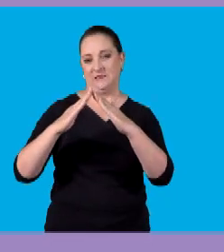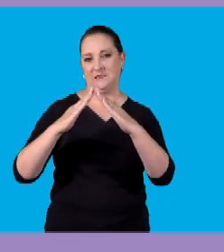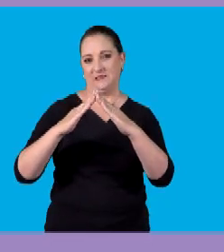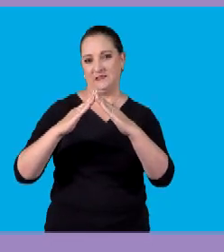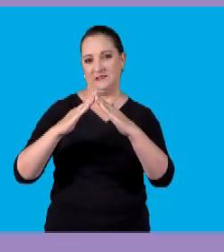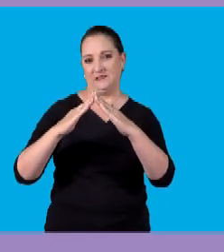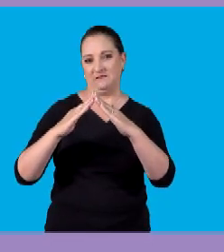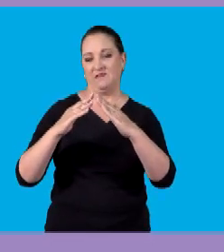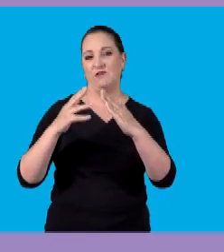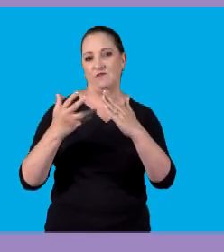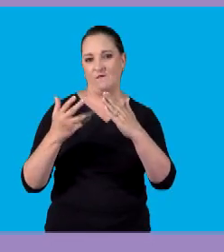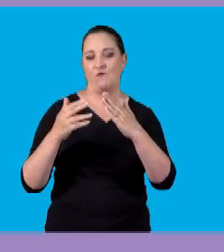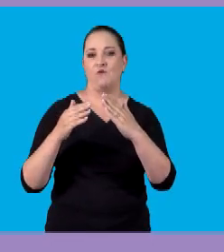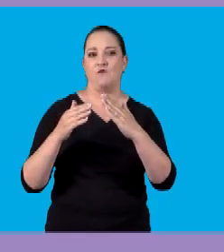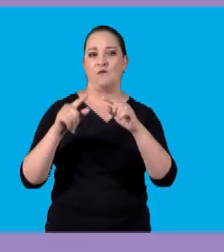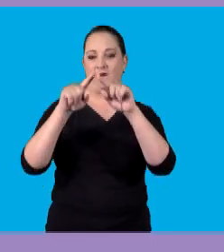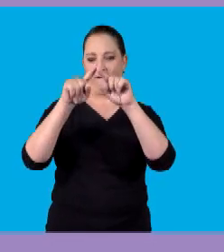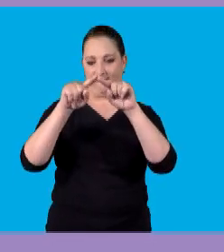Adjacent sides of a kite